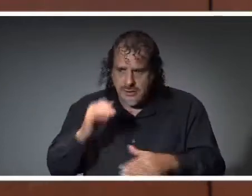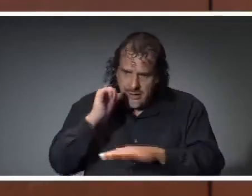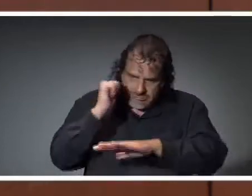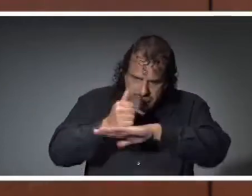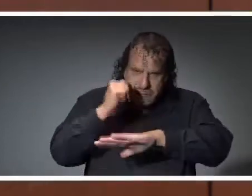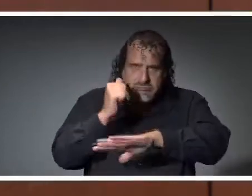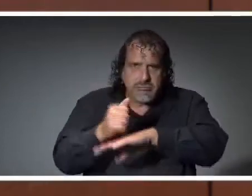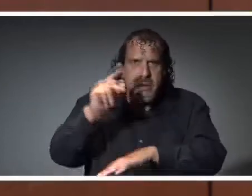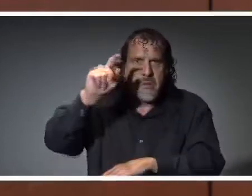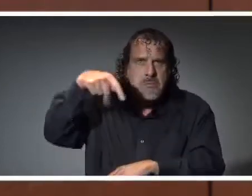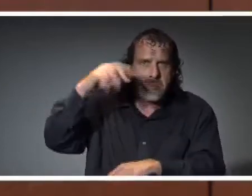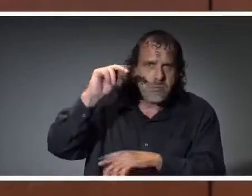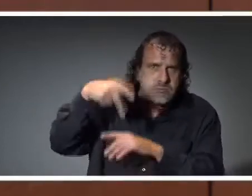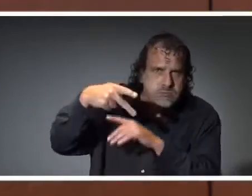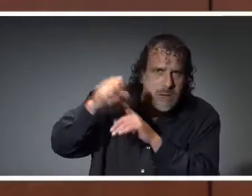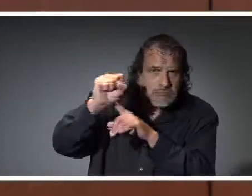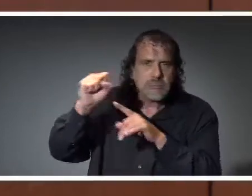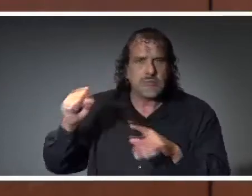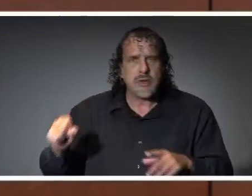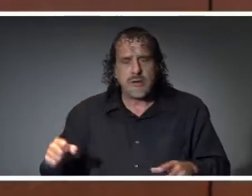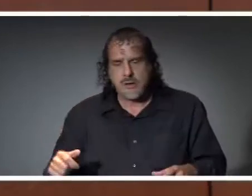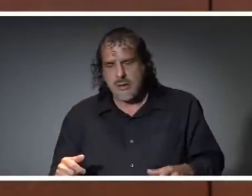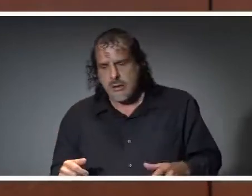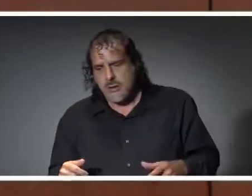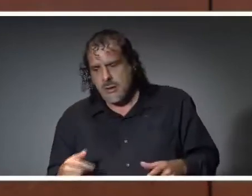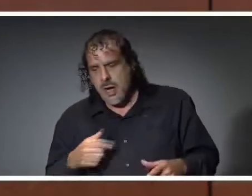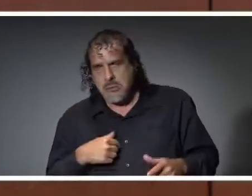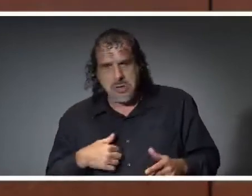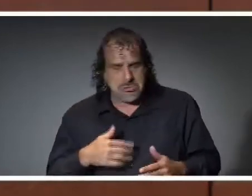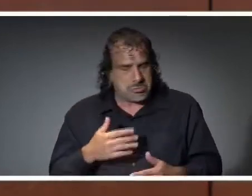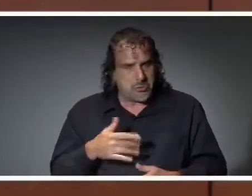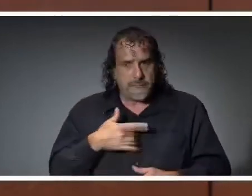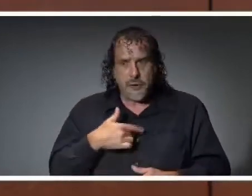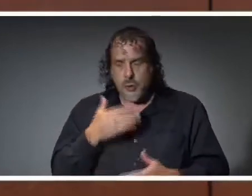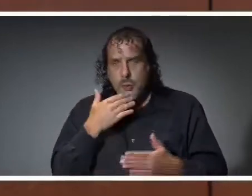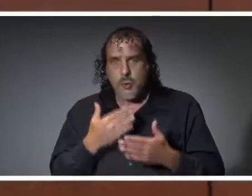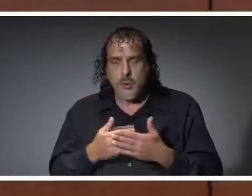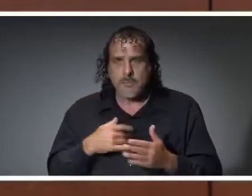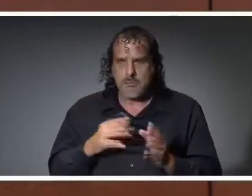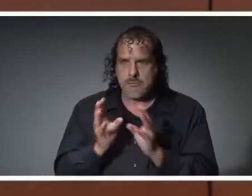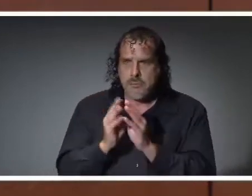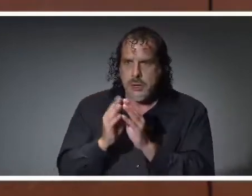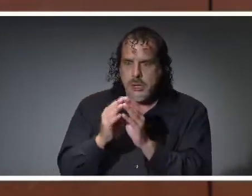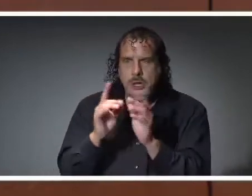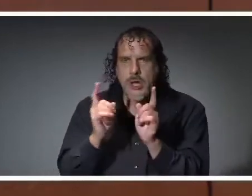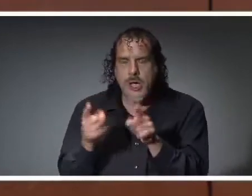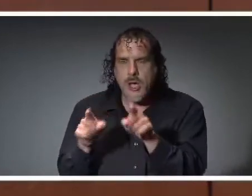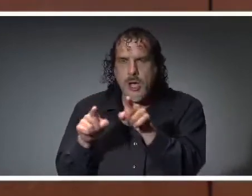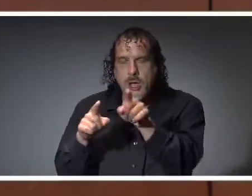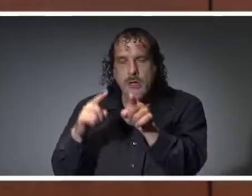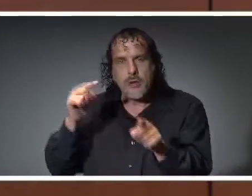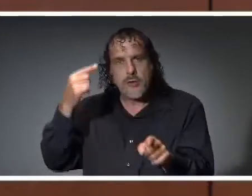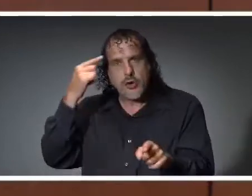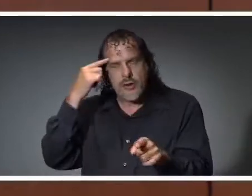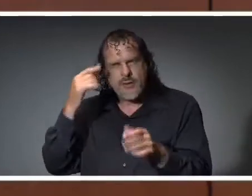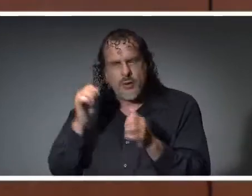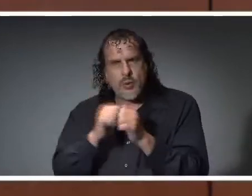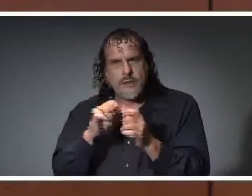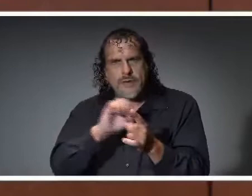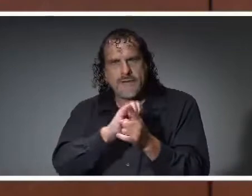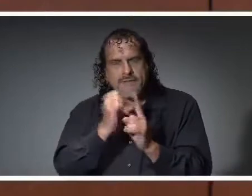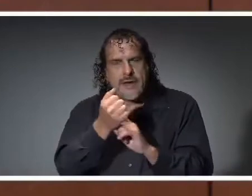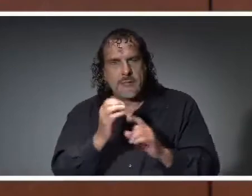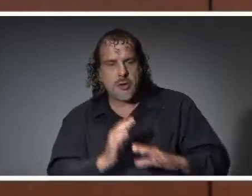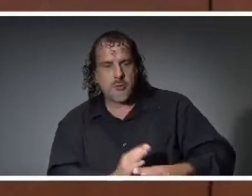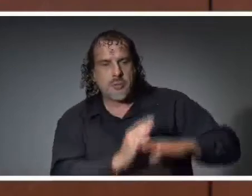pumps. Very encouraged by some meetings that we've had, and the senator I know has had, governor as well, with our Environmental